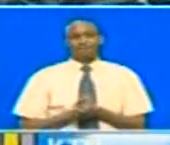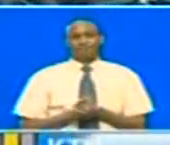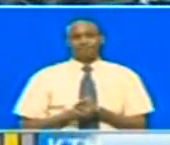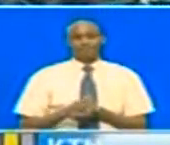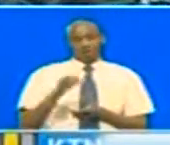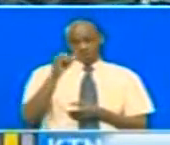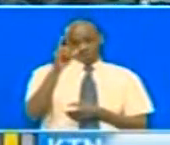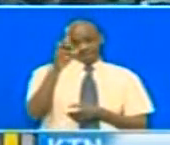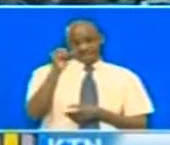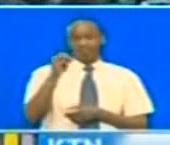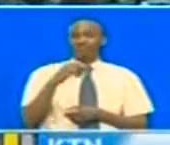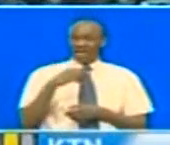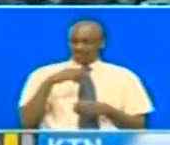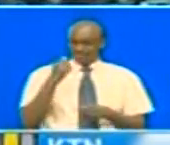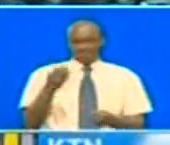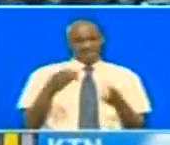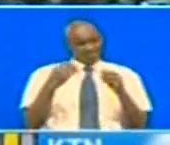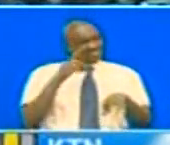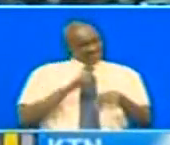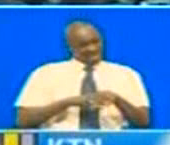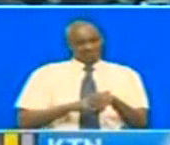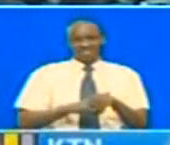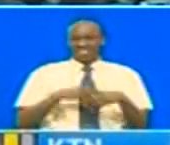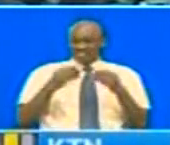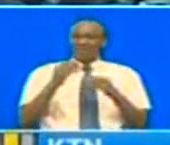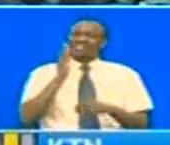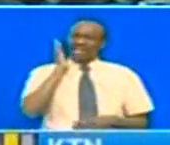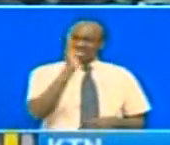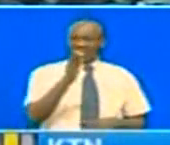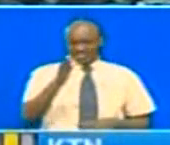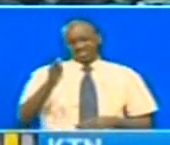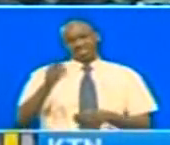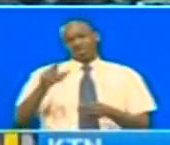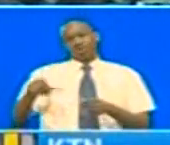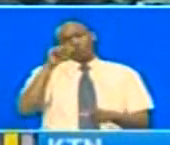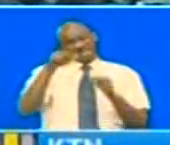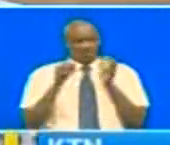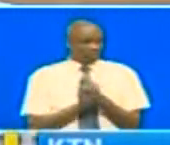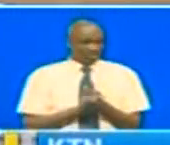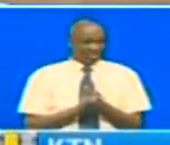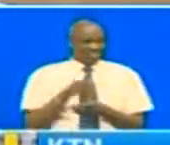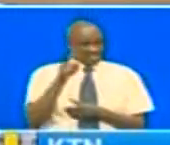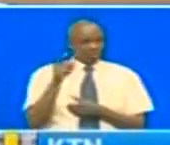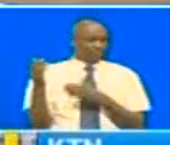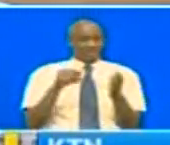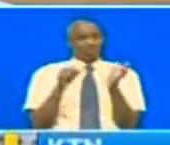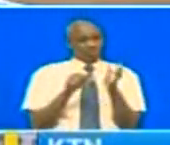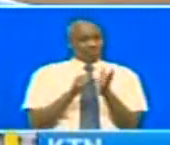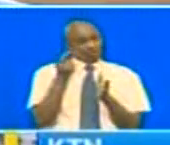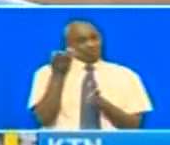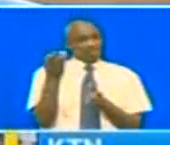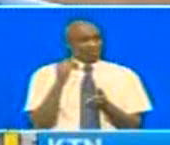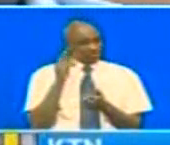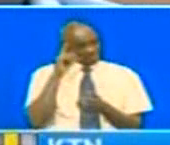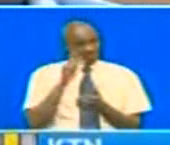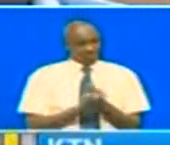giving direct nominations, and that puts to question the internal democracy in ODM. Let me put it that a